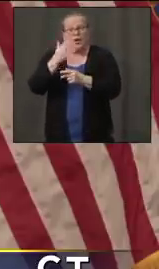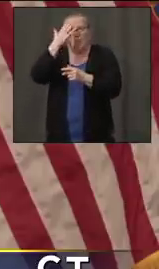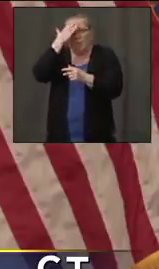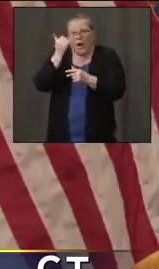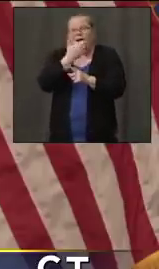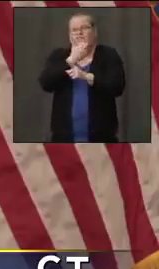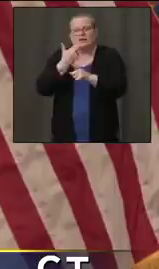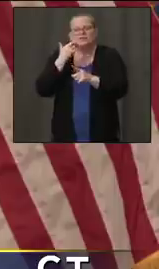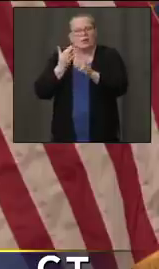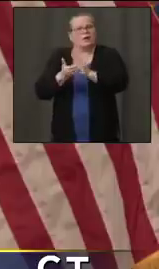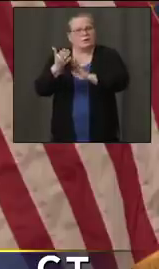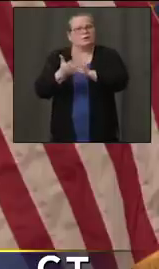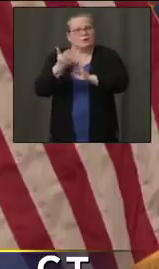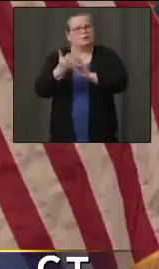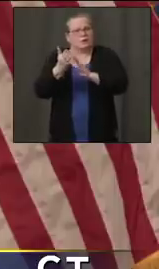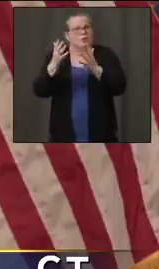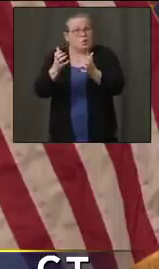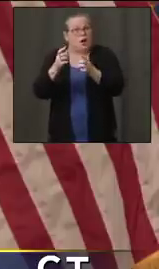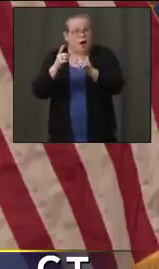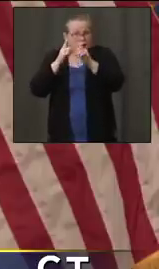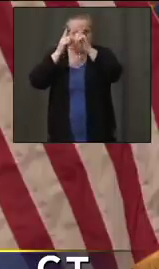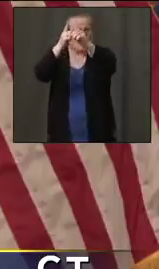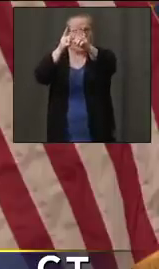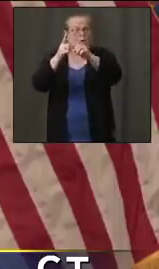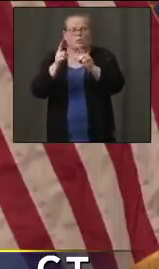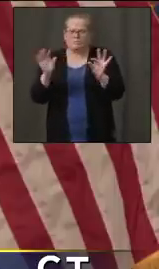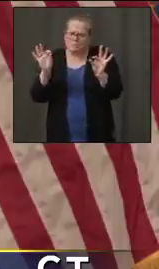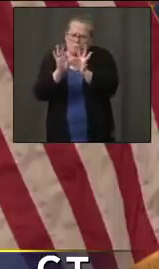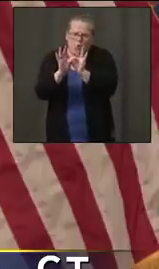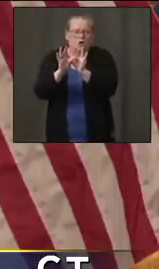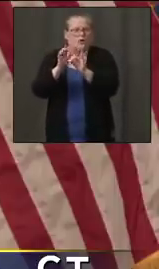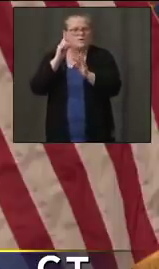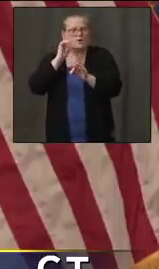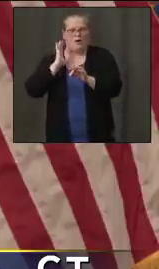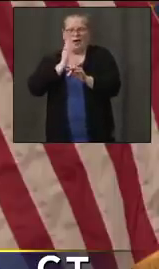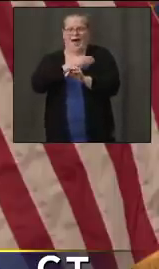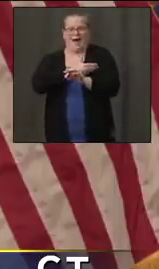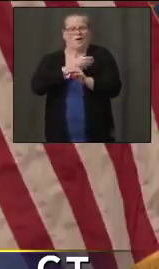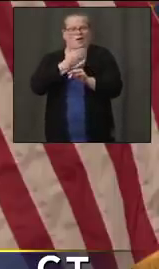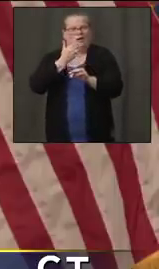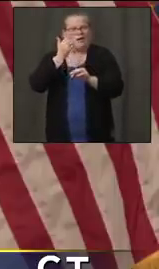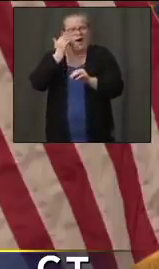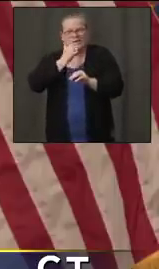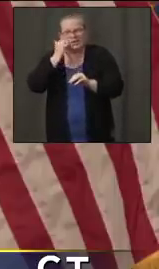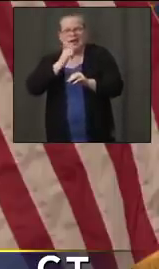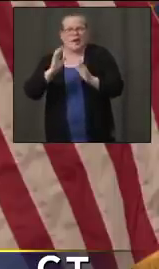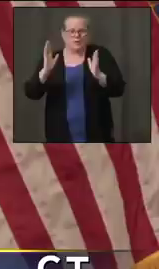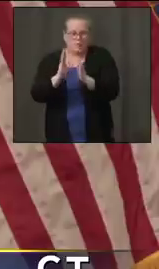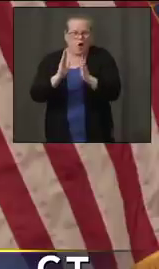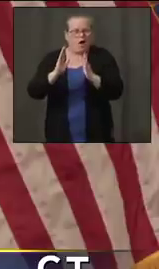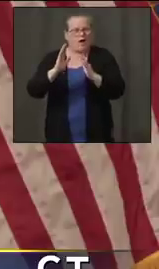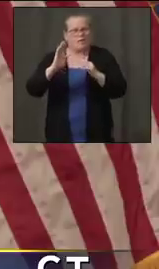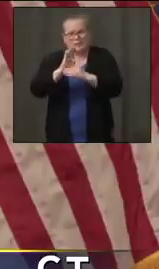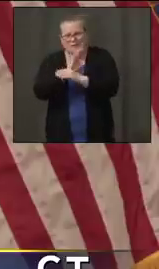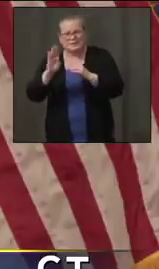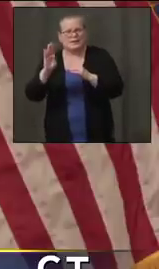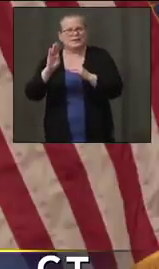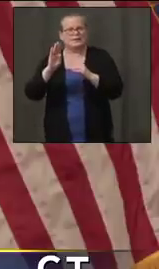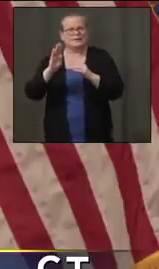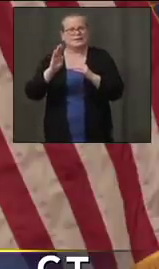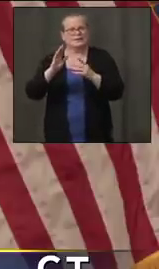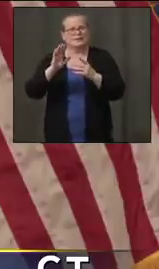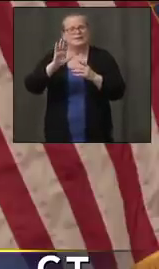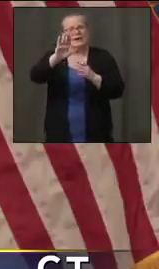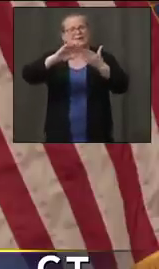restaurants going. We know they're so vital to our main streets and our cities and towns, and we want to keep them going as much